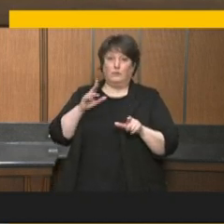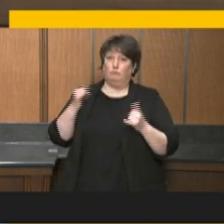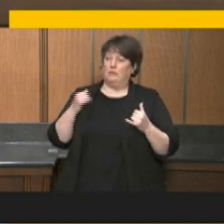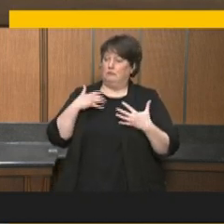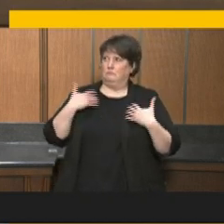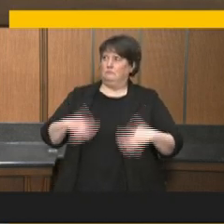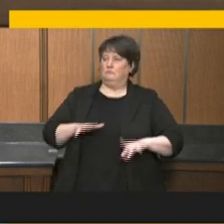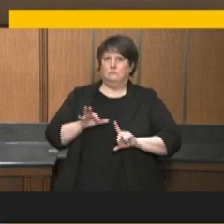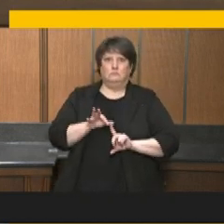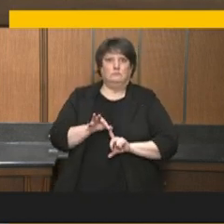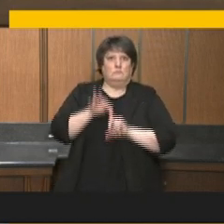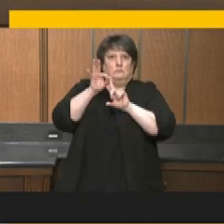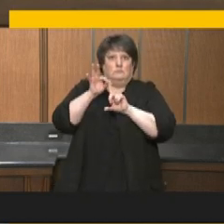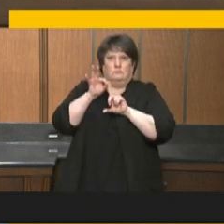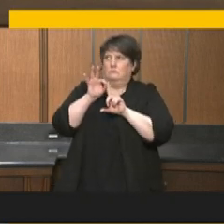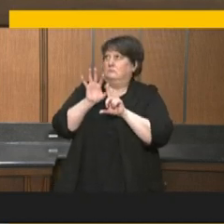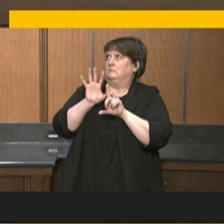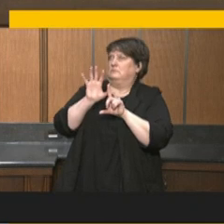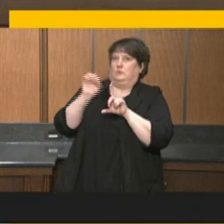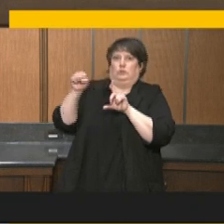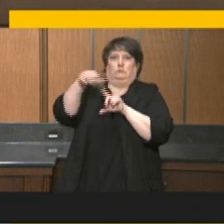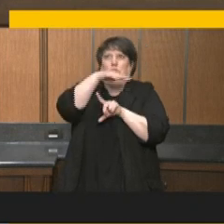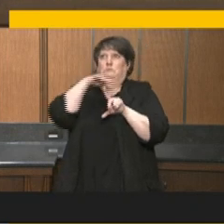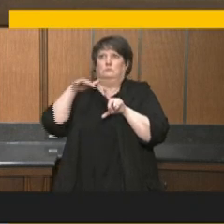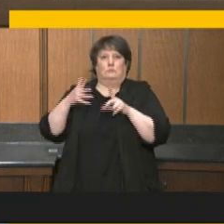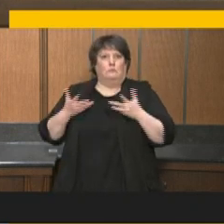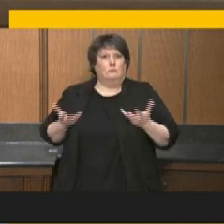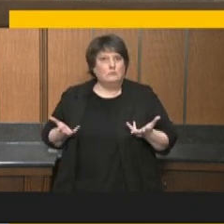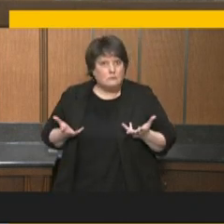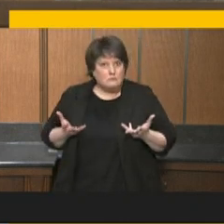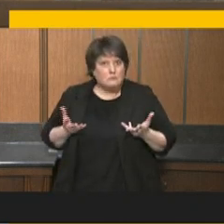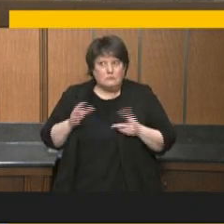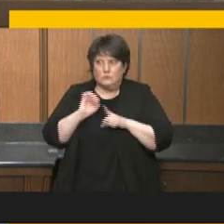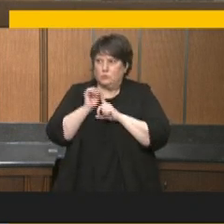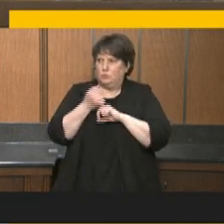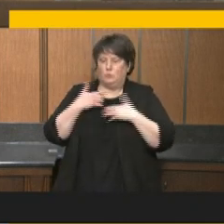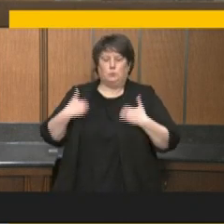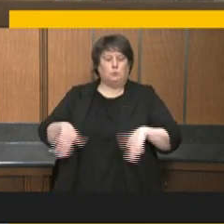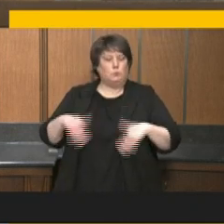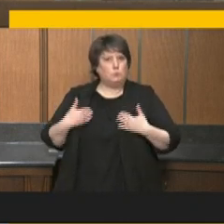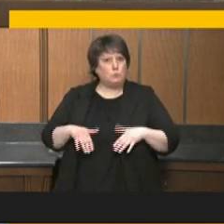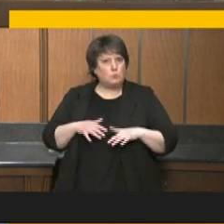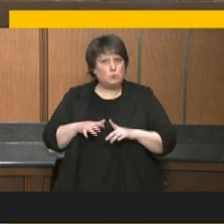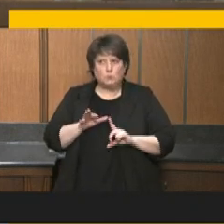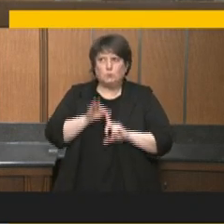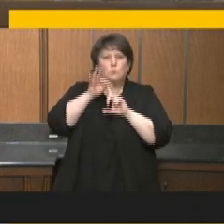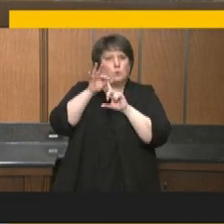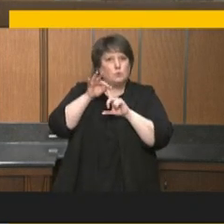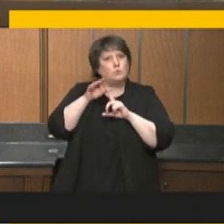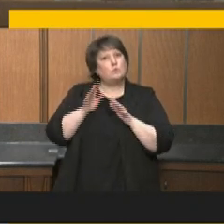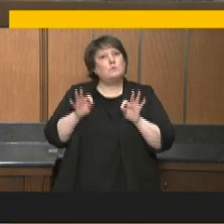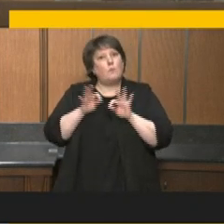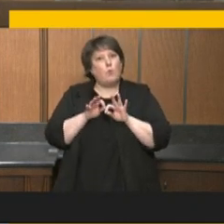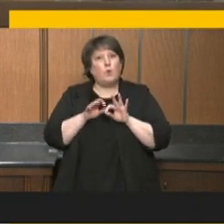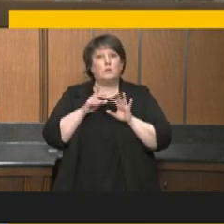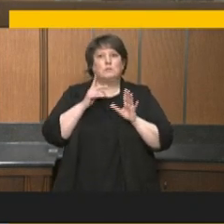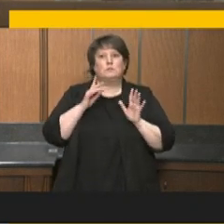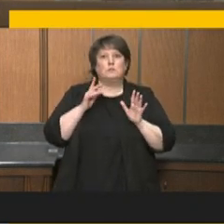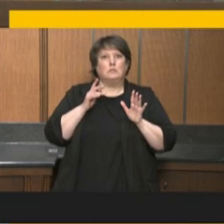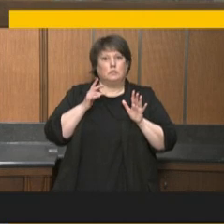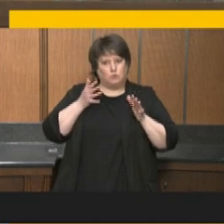times, and in these extraordinary times, it is important to make decisions very